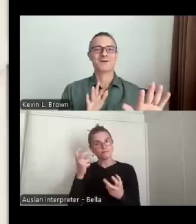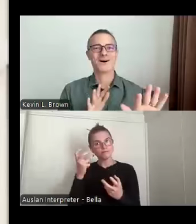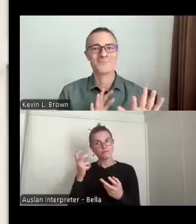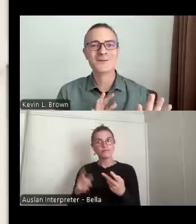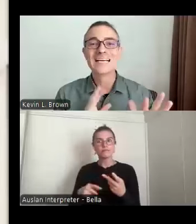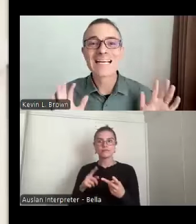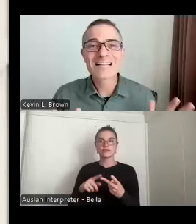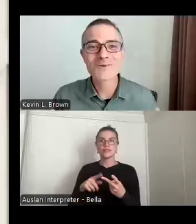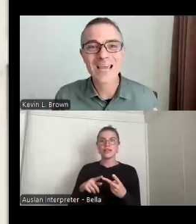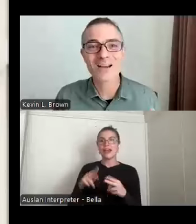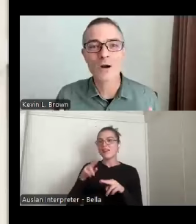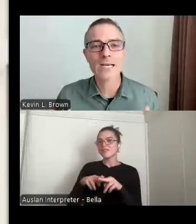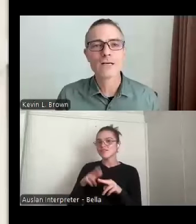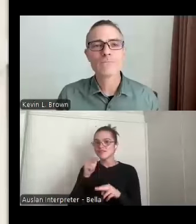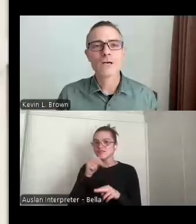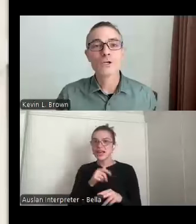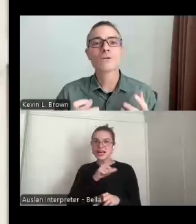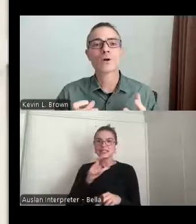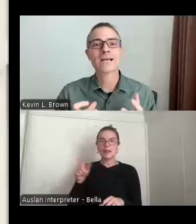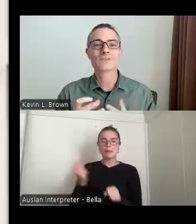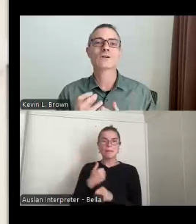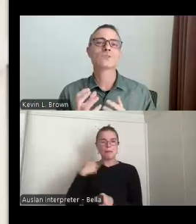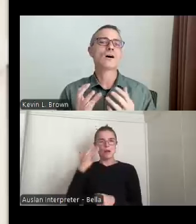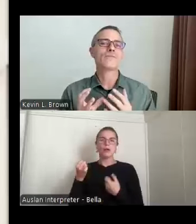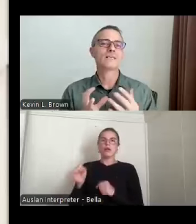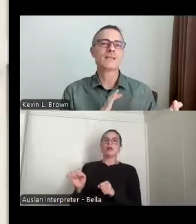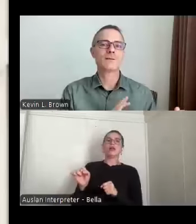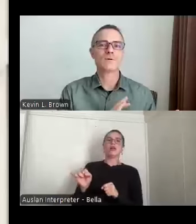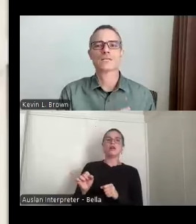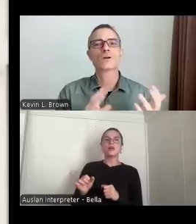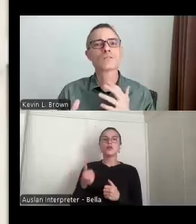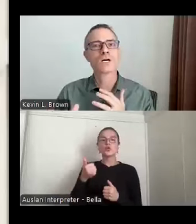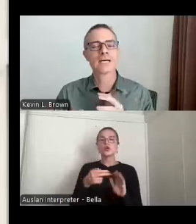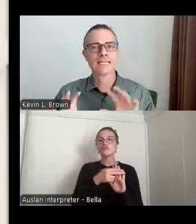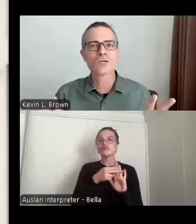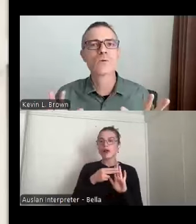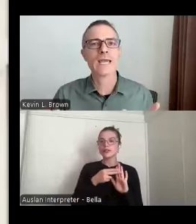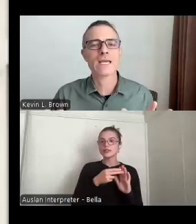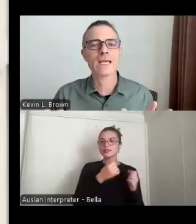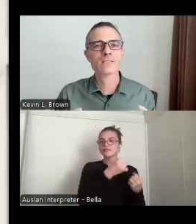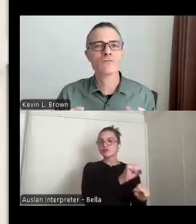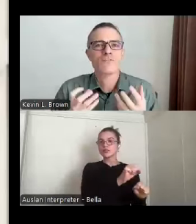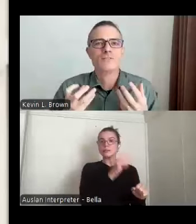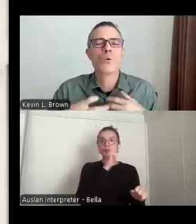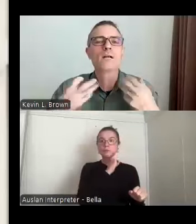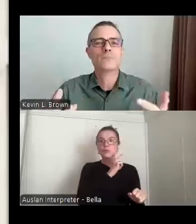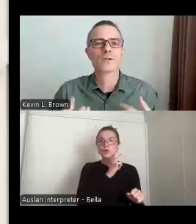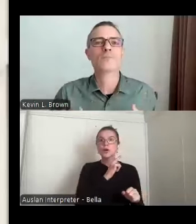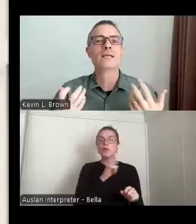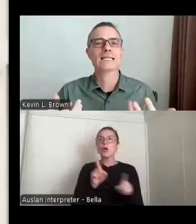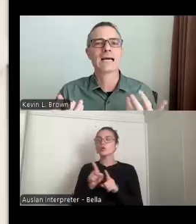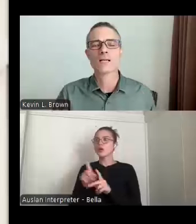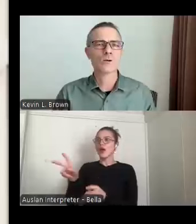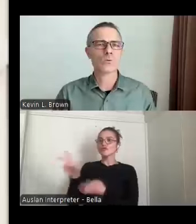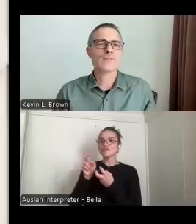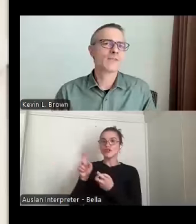my mom, and that's okay, right? A good brand turns off as many people as it turns on. That's okay. You want to be able to